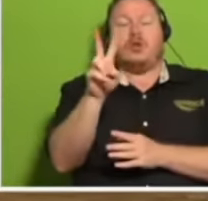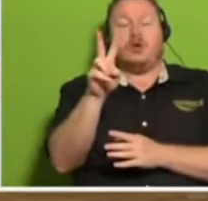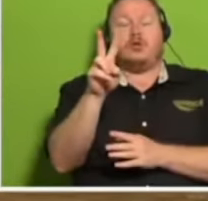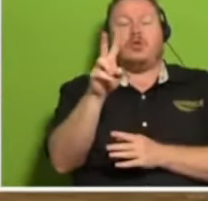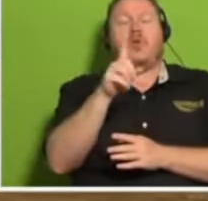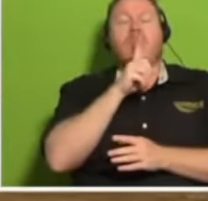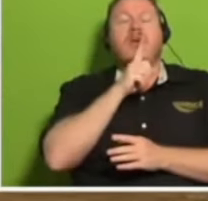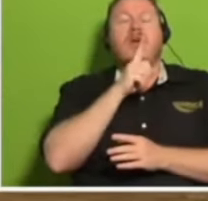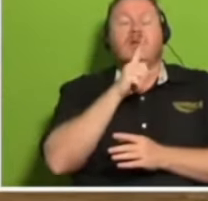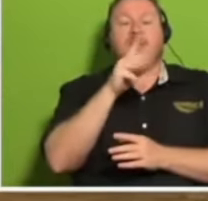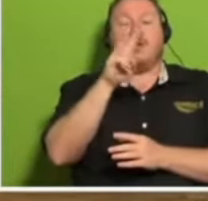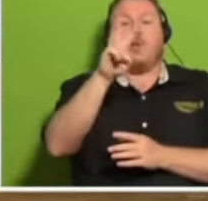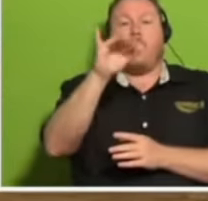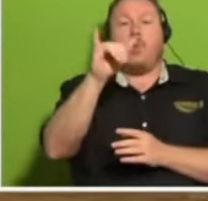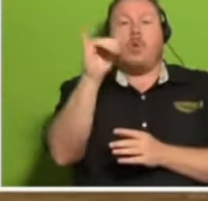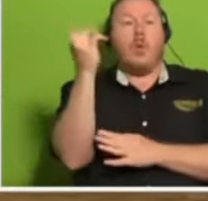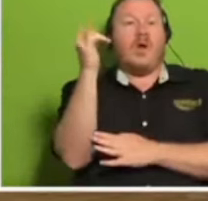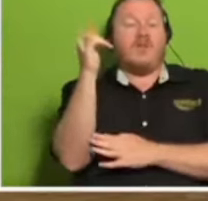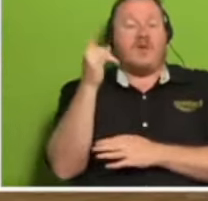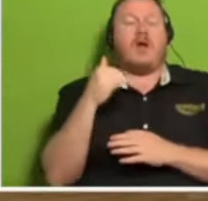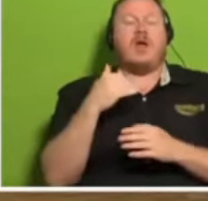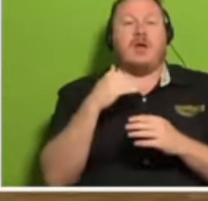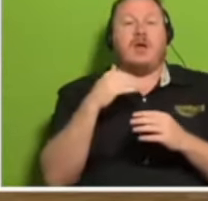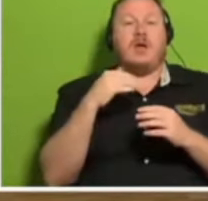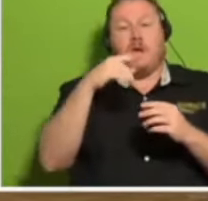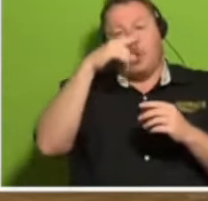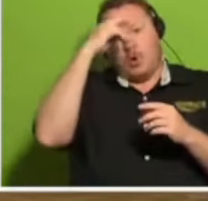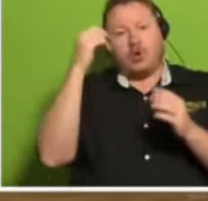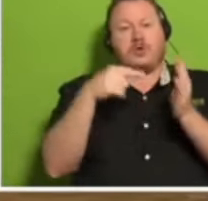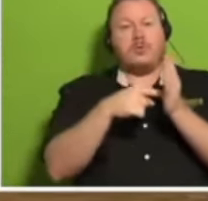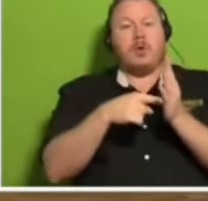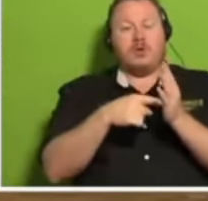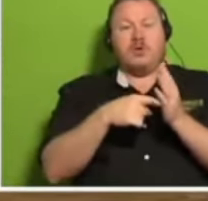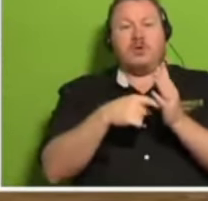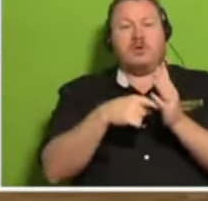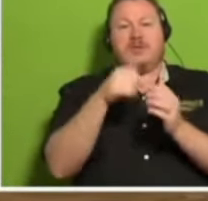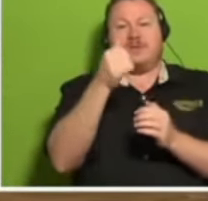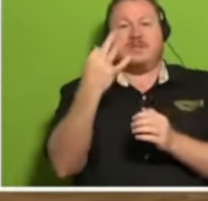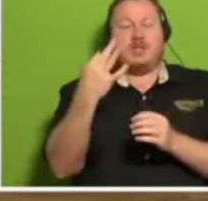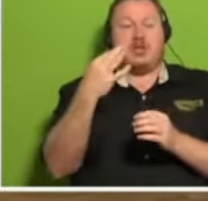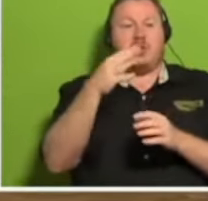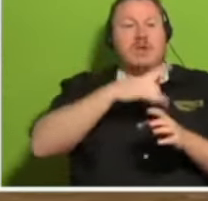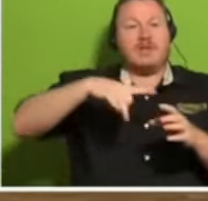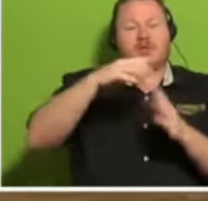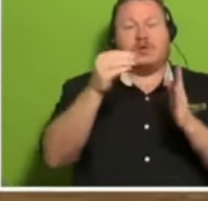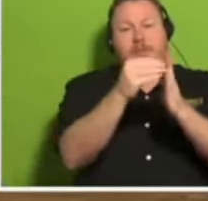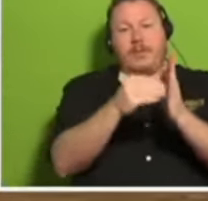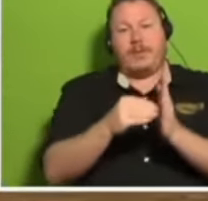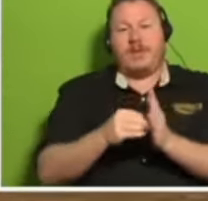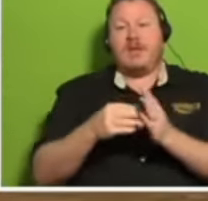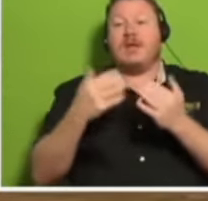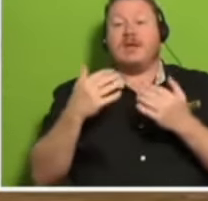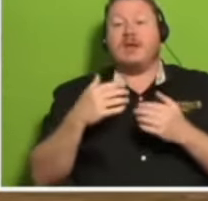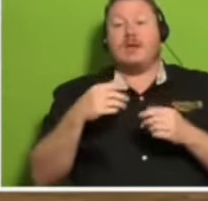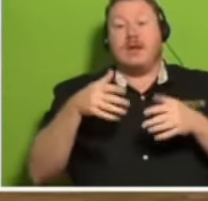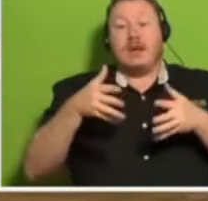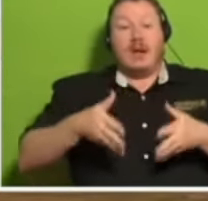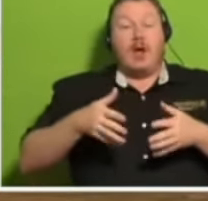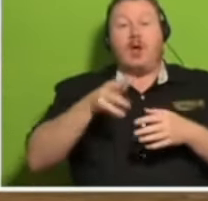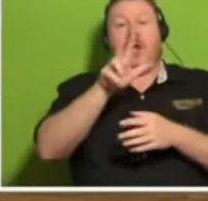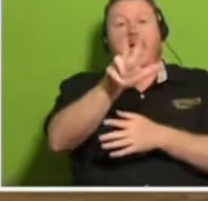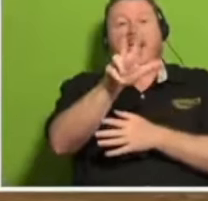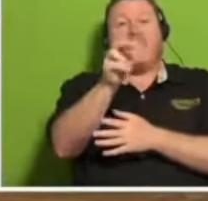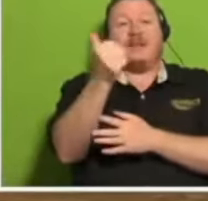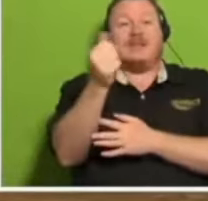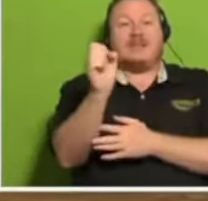in 16 districts across the country over a three-year period. I am pleased to report that now over 860 households